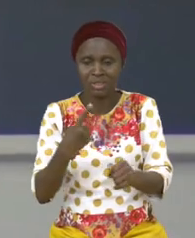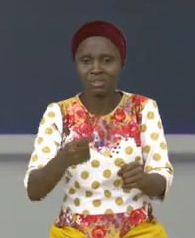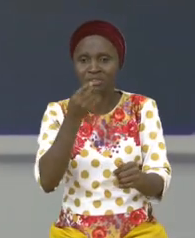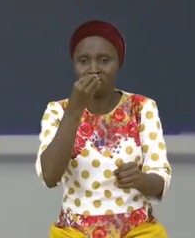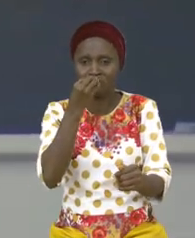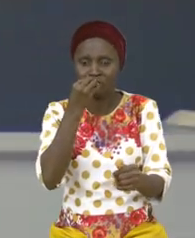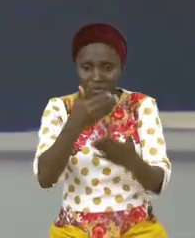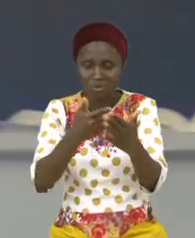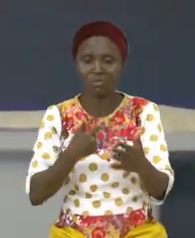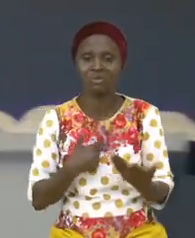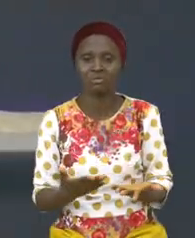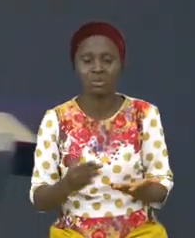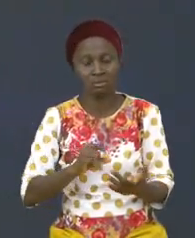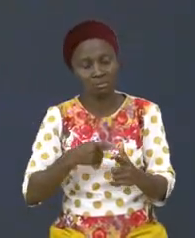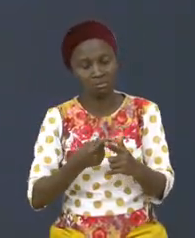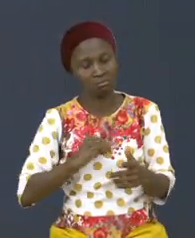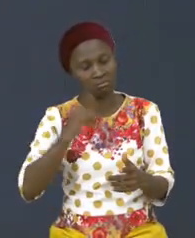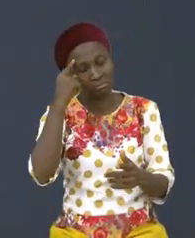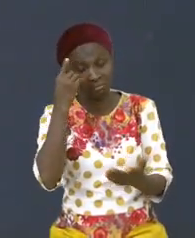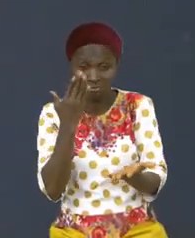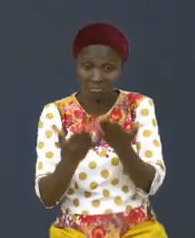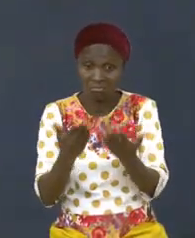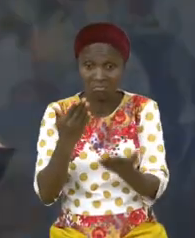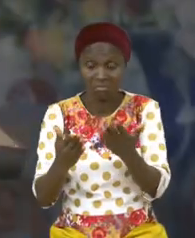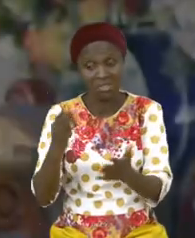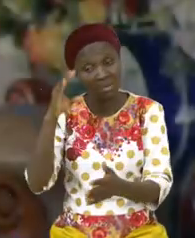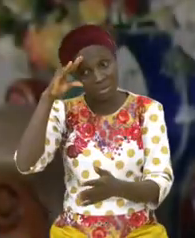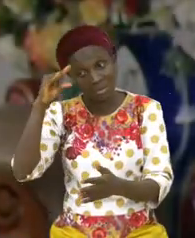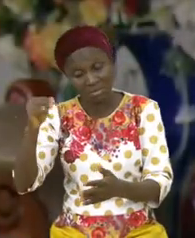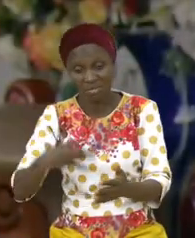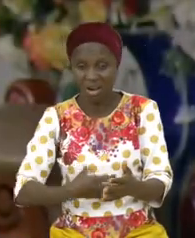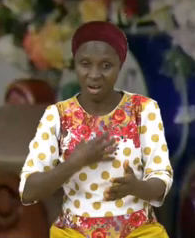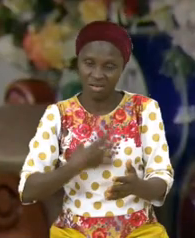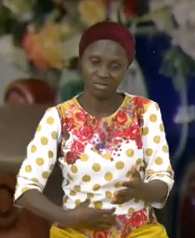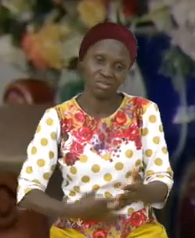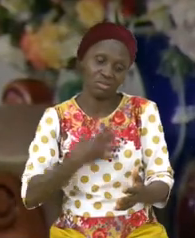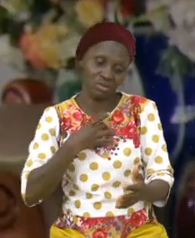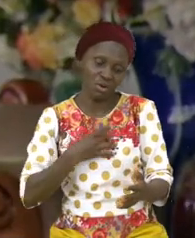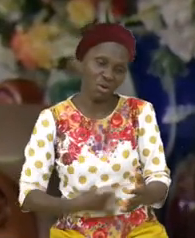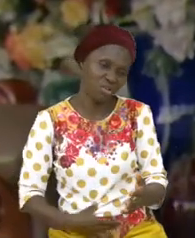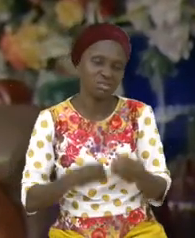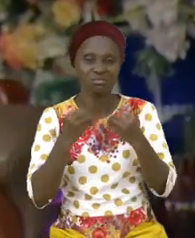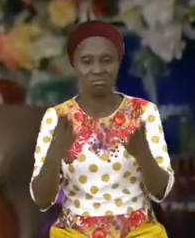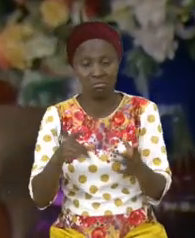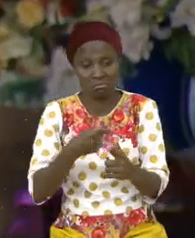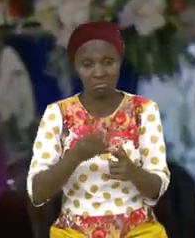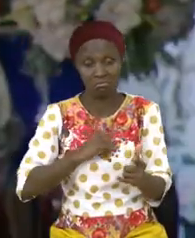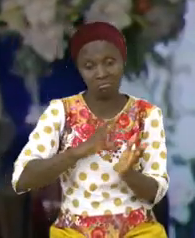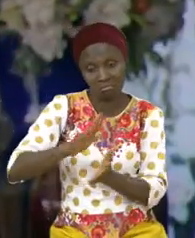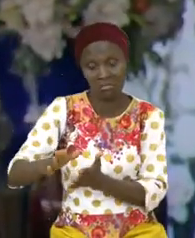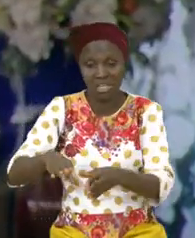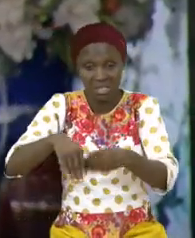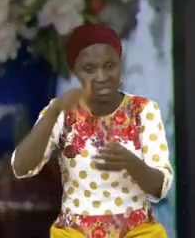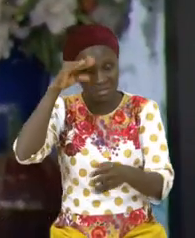might have a challenge that I don't have. So I stay back and I give him chance in life, in the morning, in